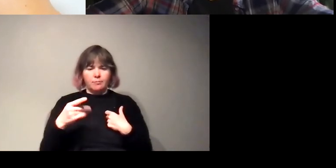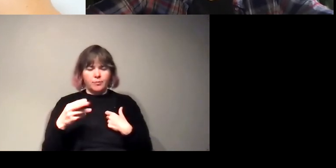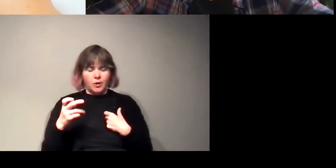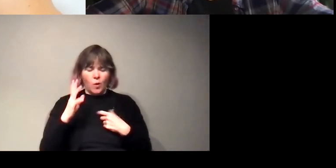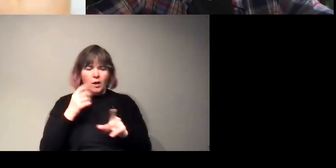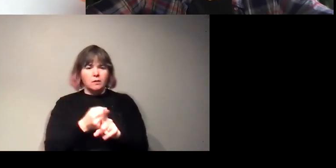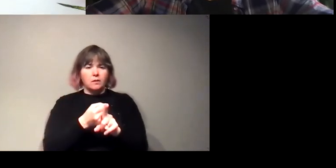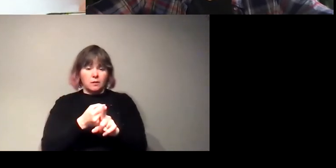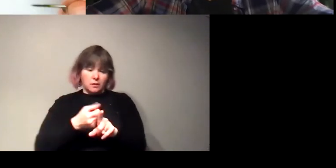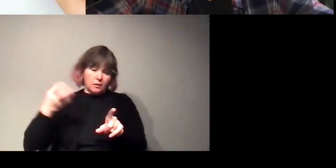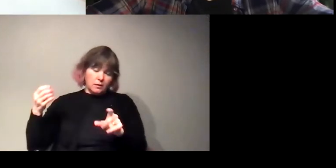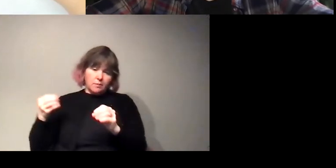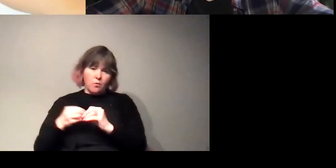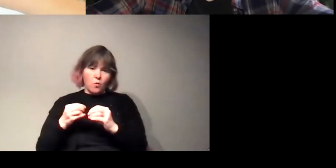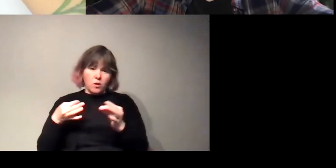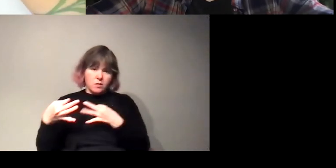more about?